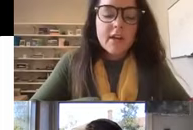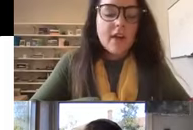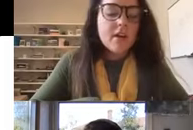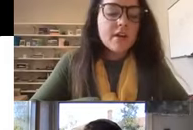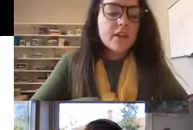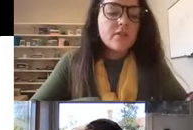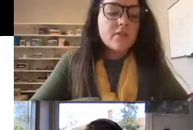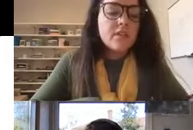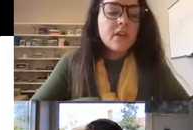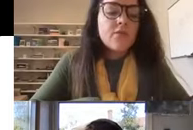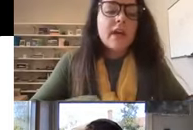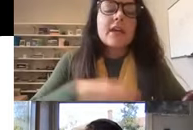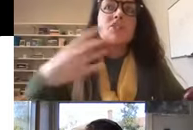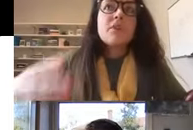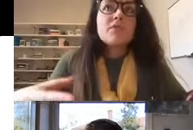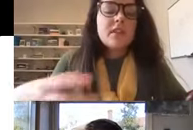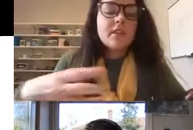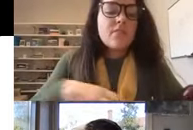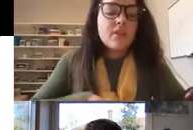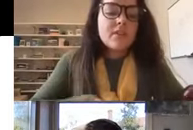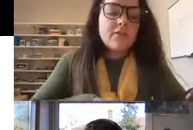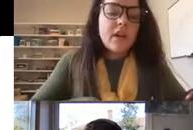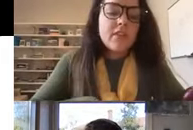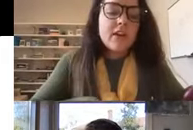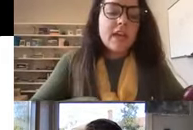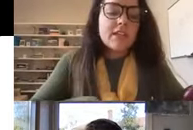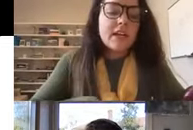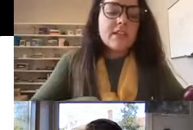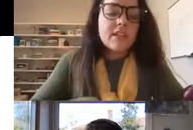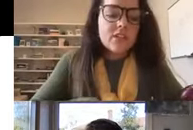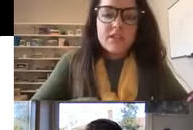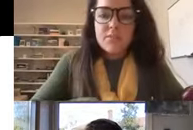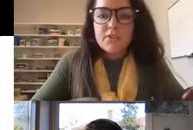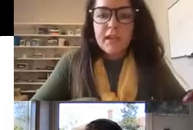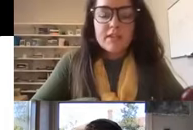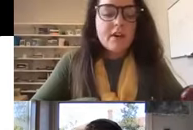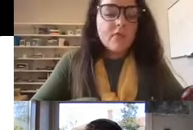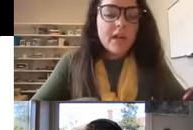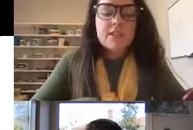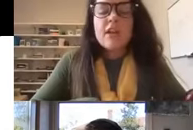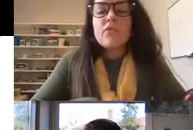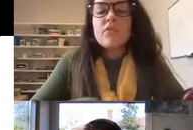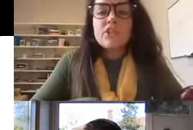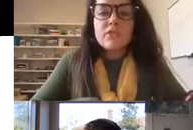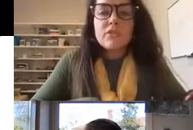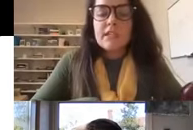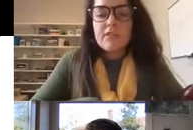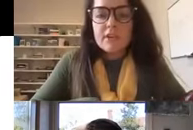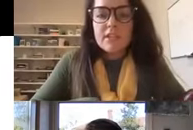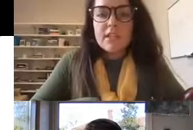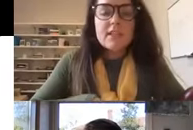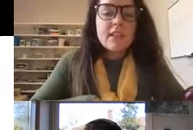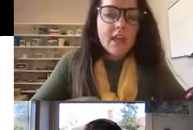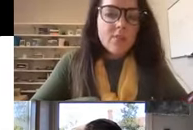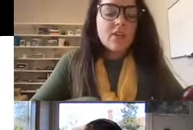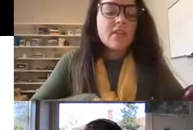written and argued, right, exposing the importance of rather an anti-essentialist perspective on race, which shows the